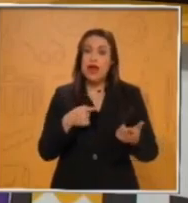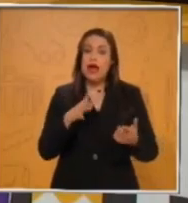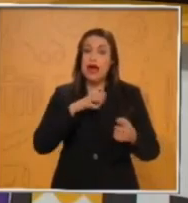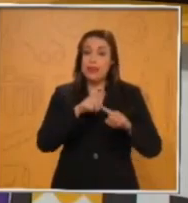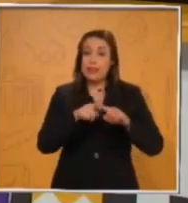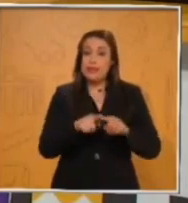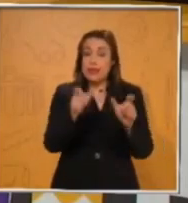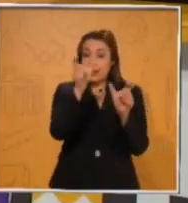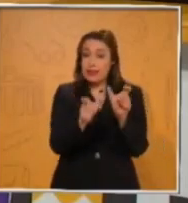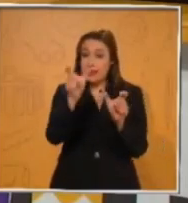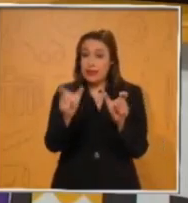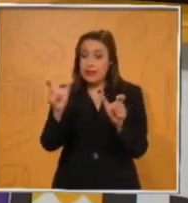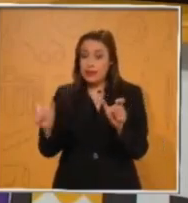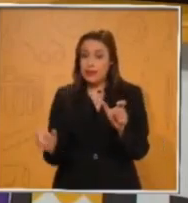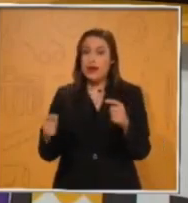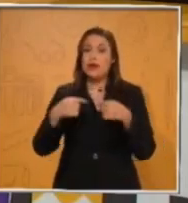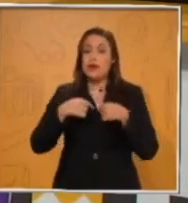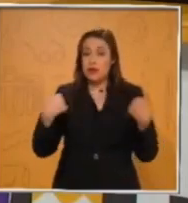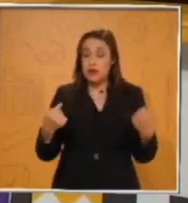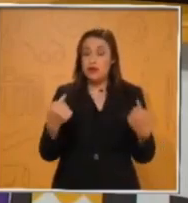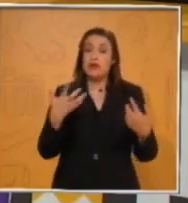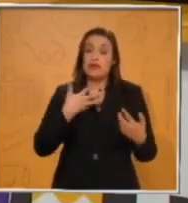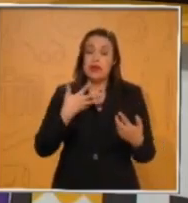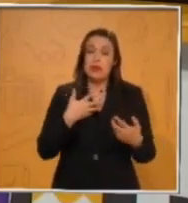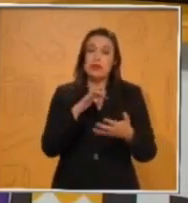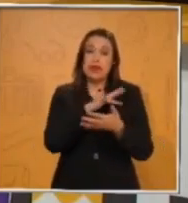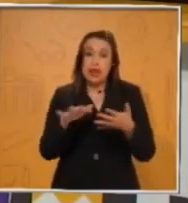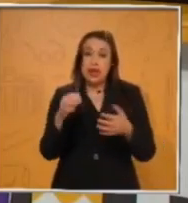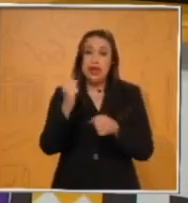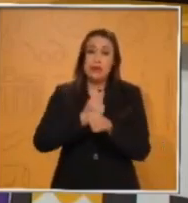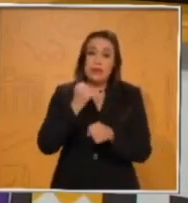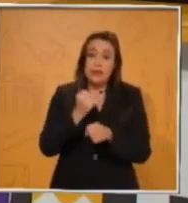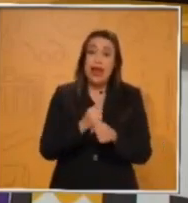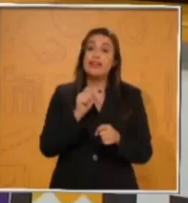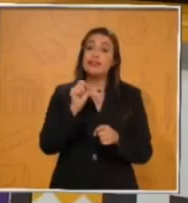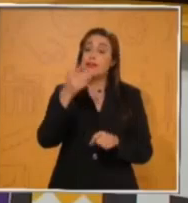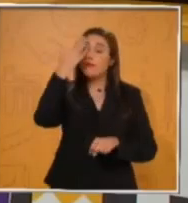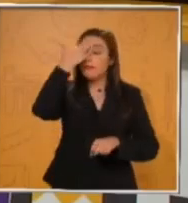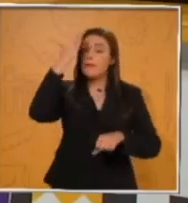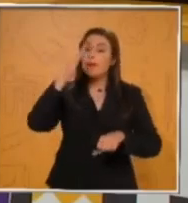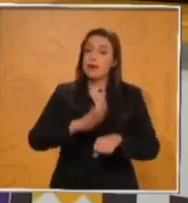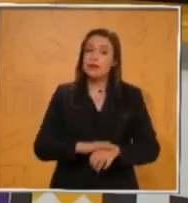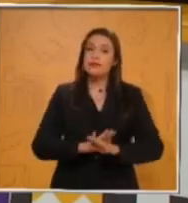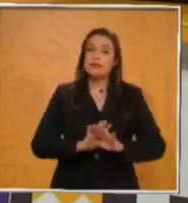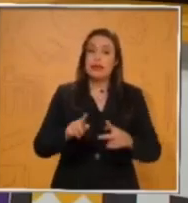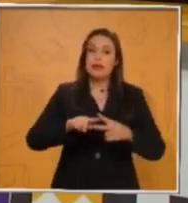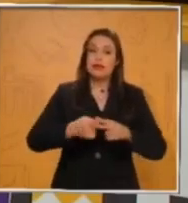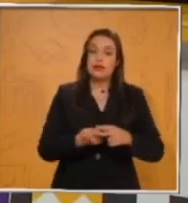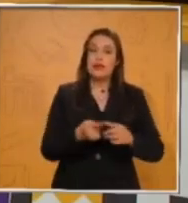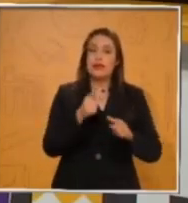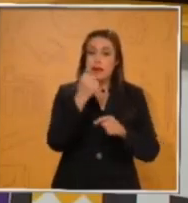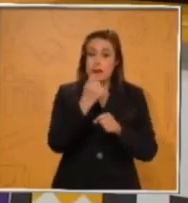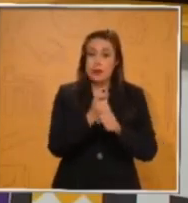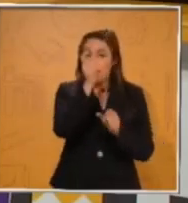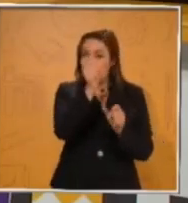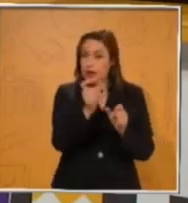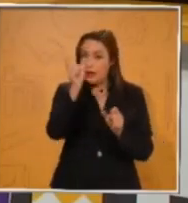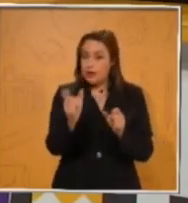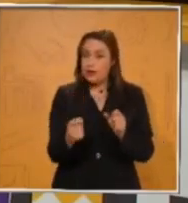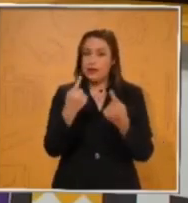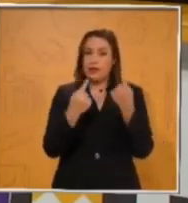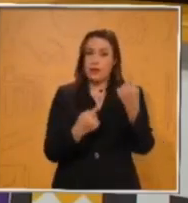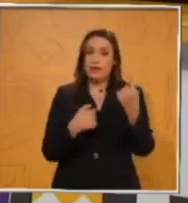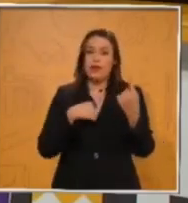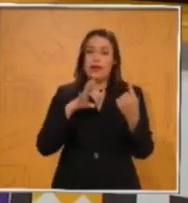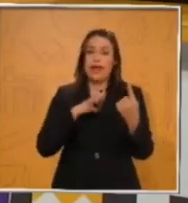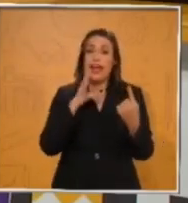categories that we have to learn, practice, and memorize. Let's start with the category number 1, the regular